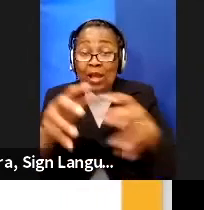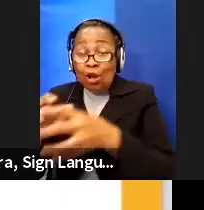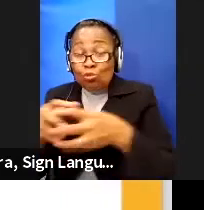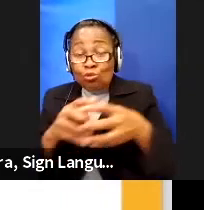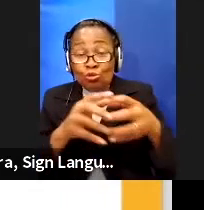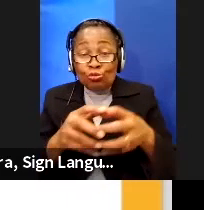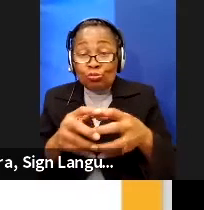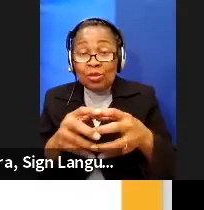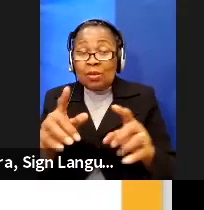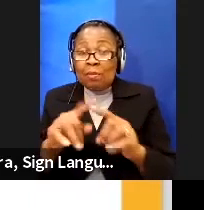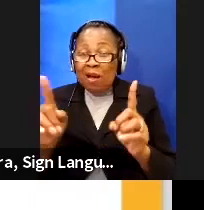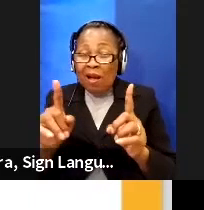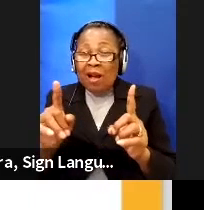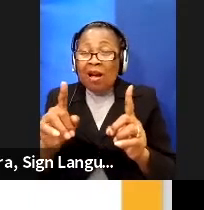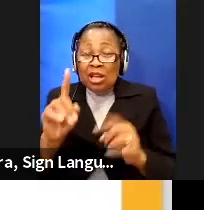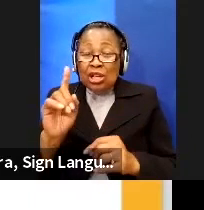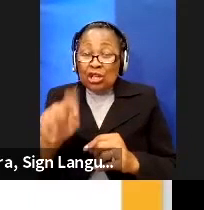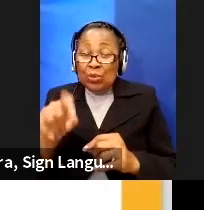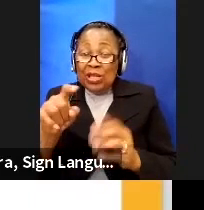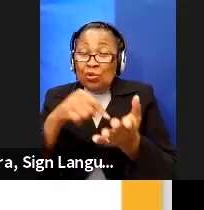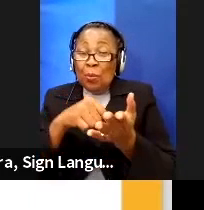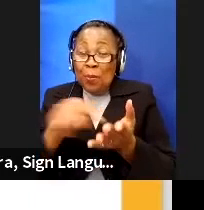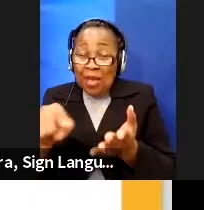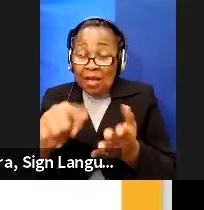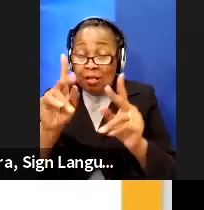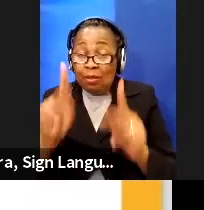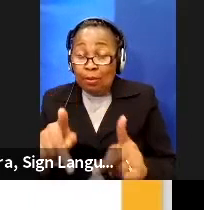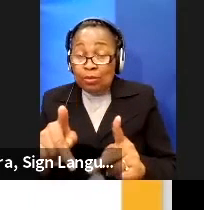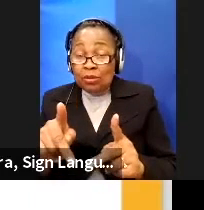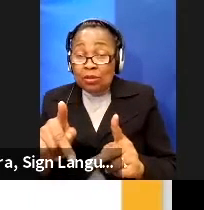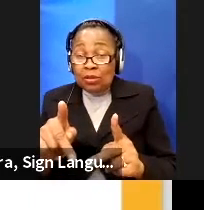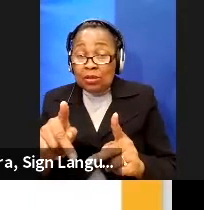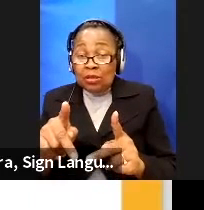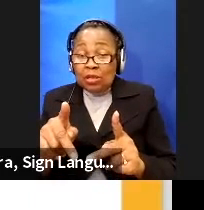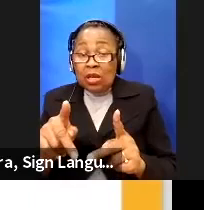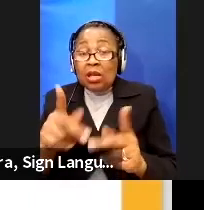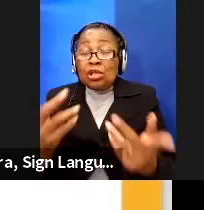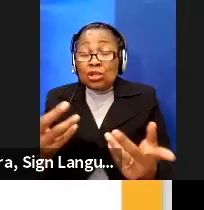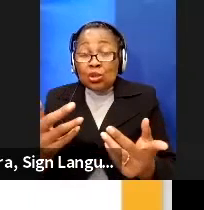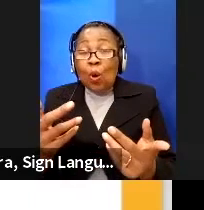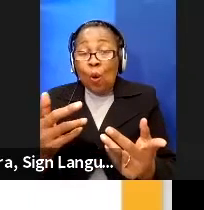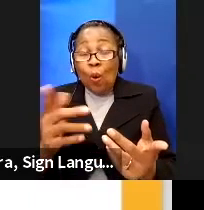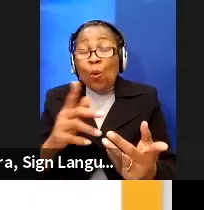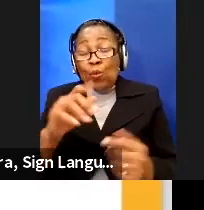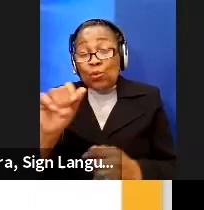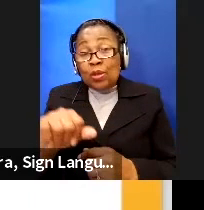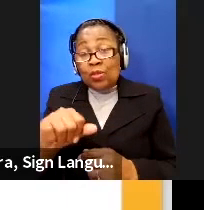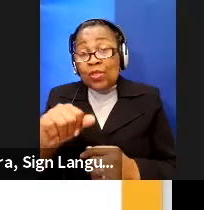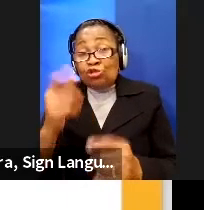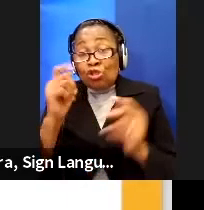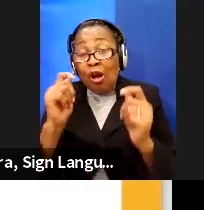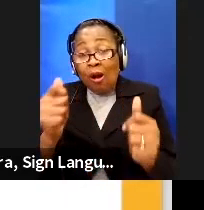involved. Okay, you need to pay the captioner. So alternatively, there is automatic speech